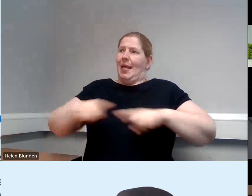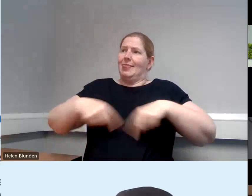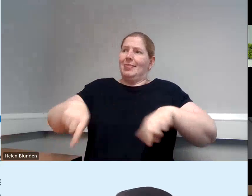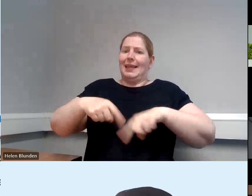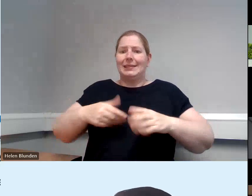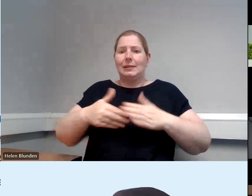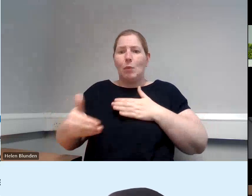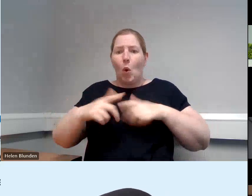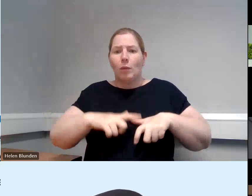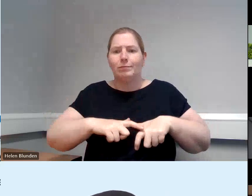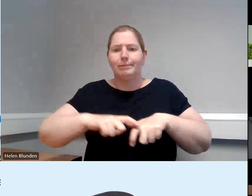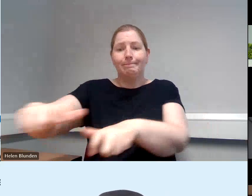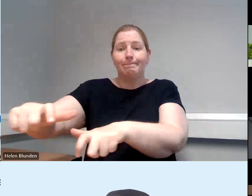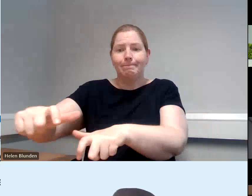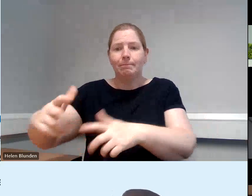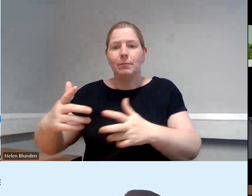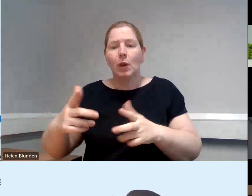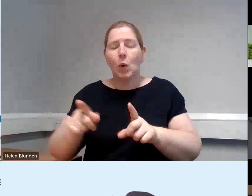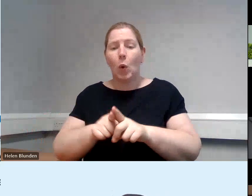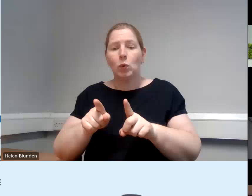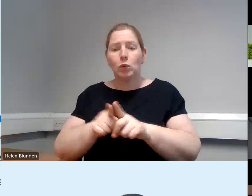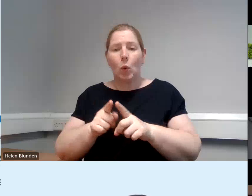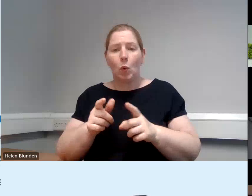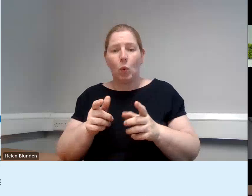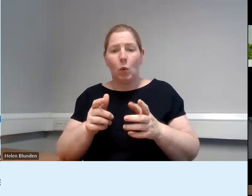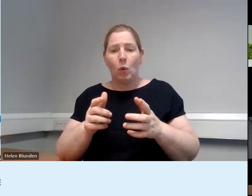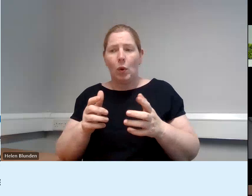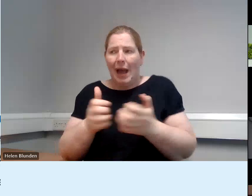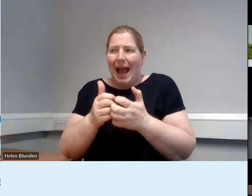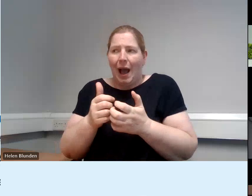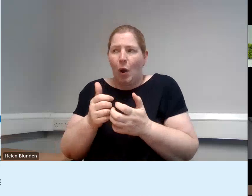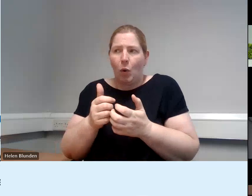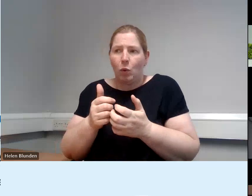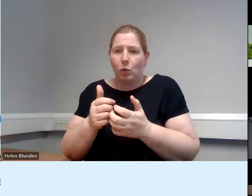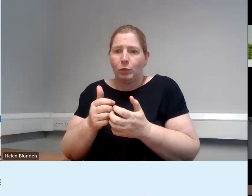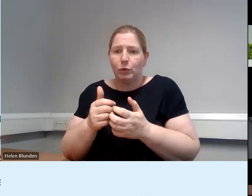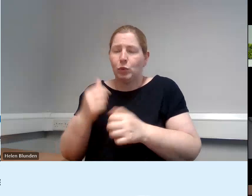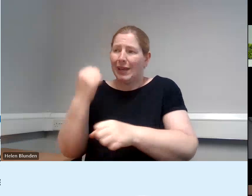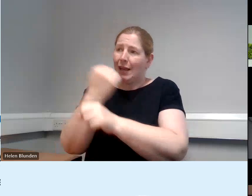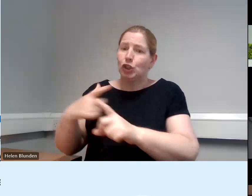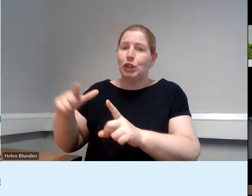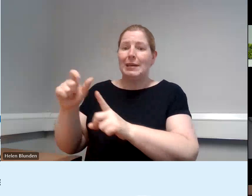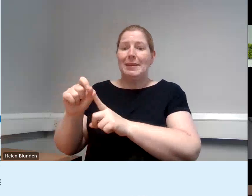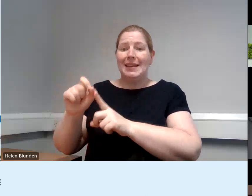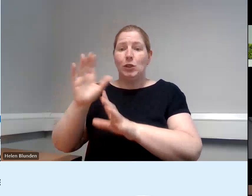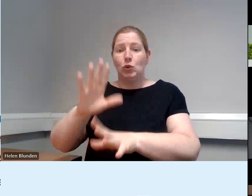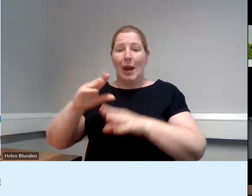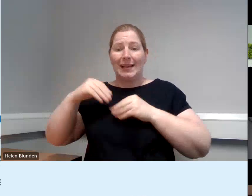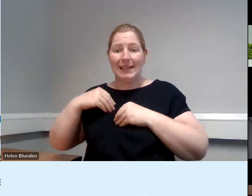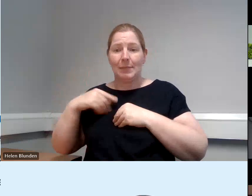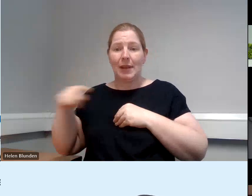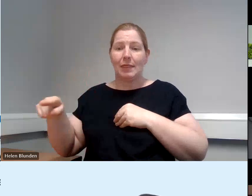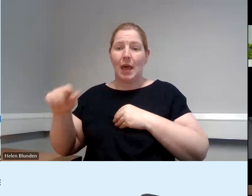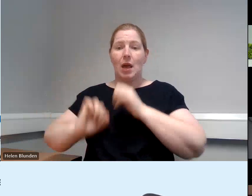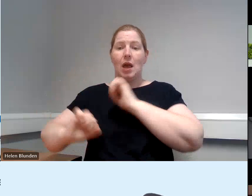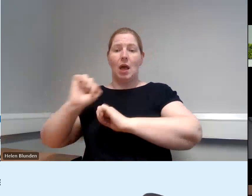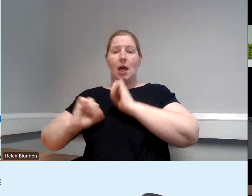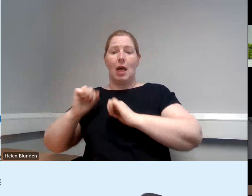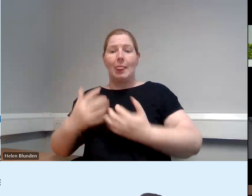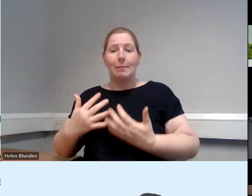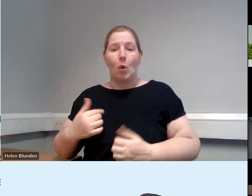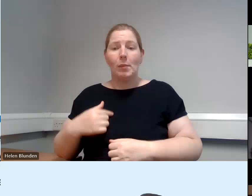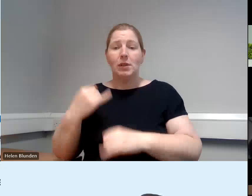enduring, and how do we get GPs to embrace this idea, because they do seem reluctant. I mean, the last time a